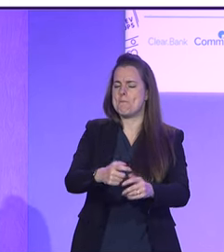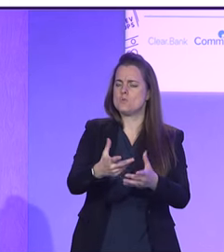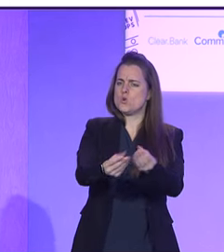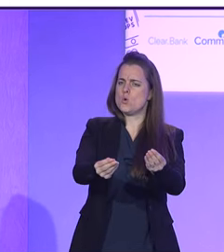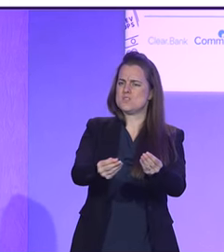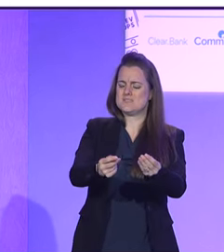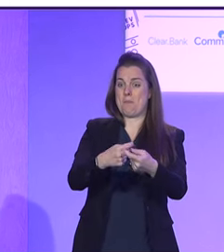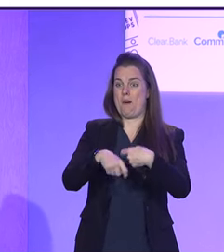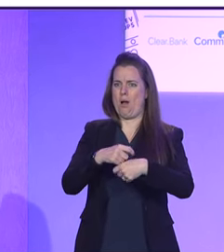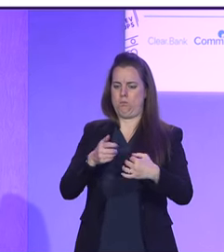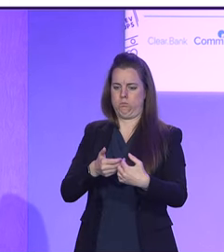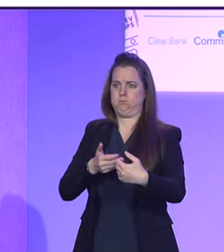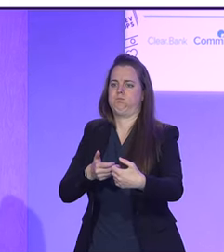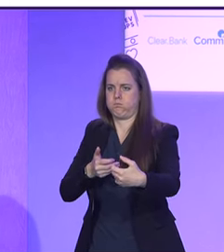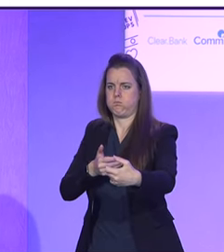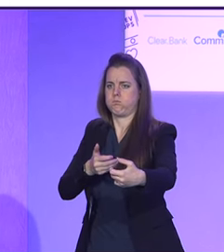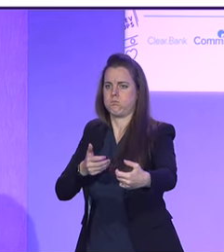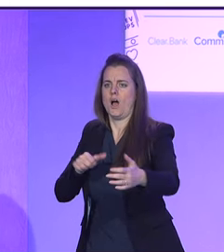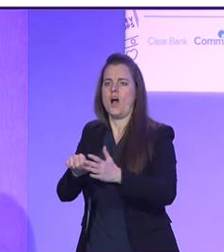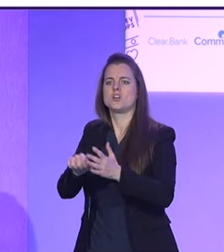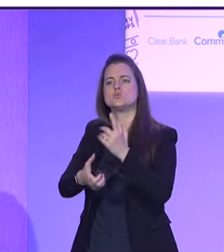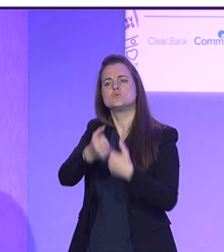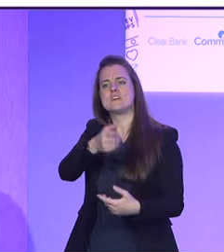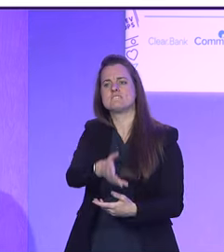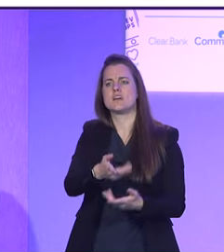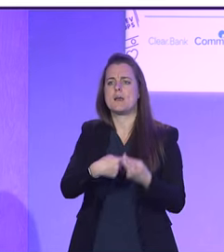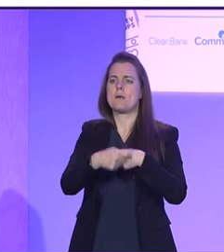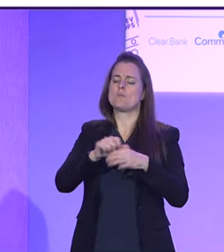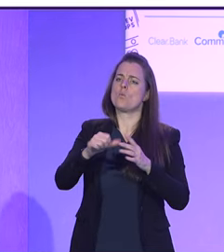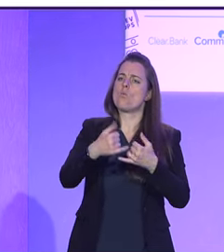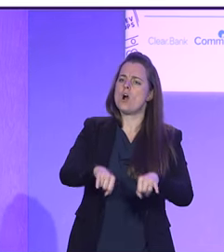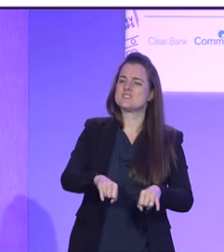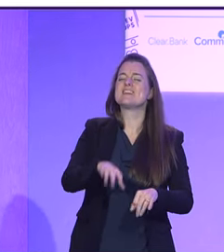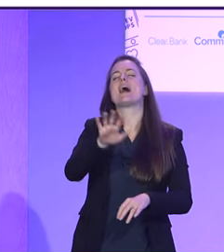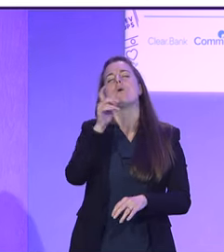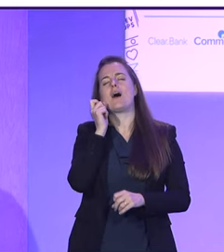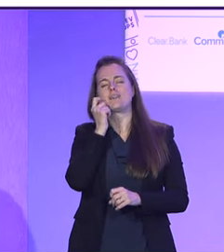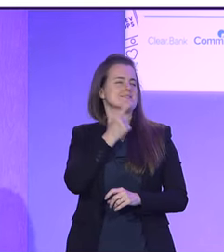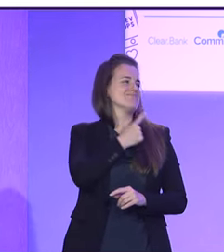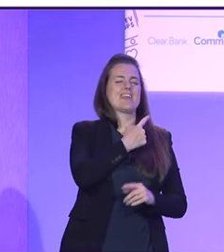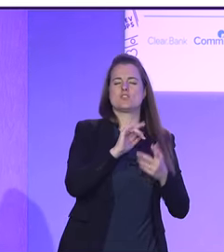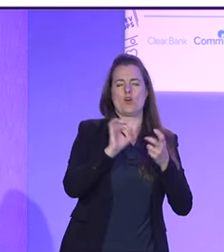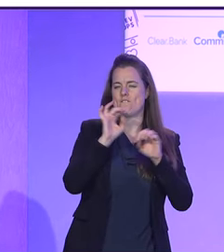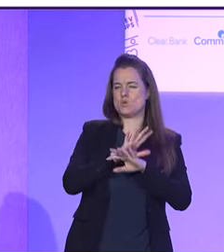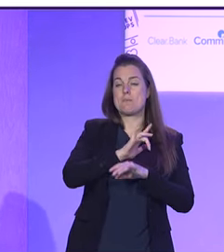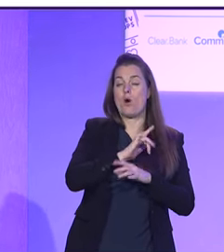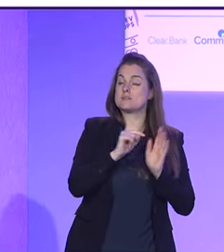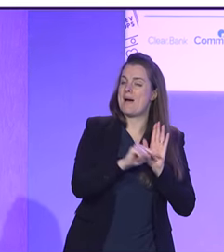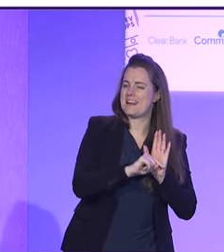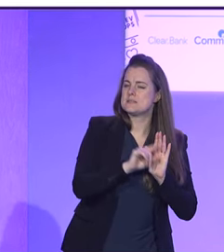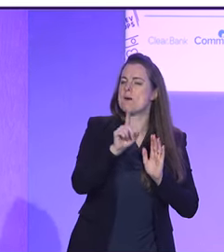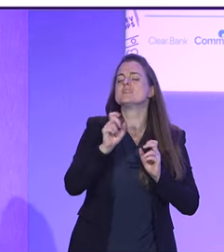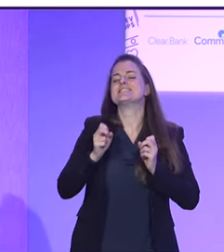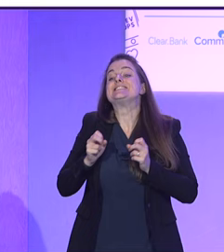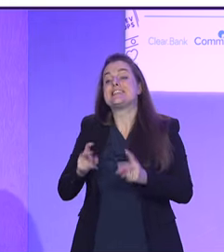the problem symptoms worse. So I understand that it might be confusing that there's a minus. In the systems